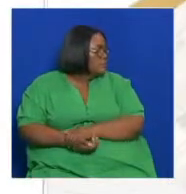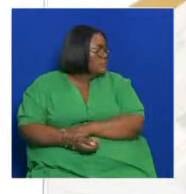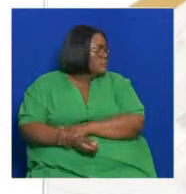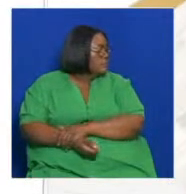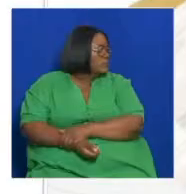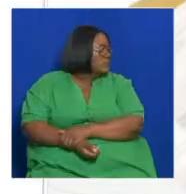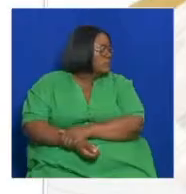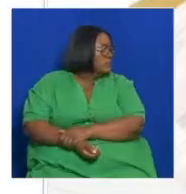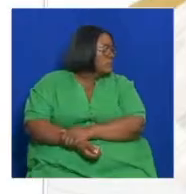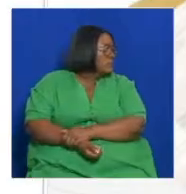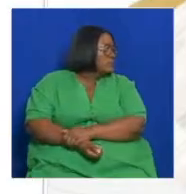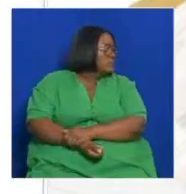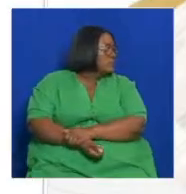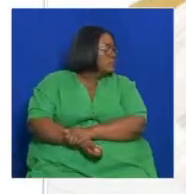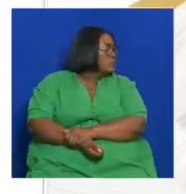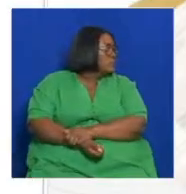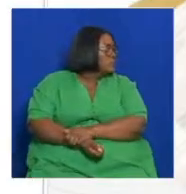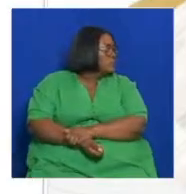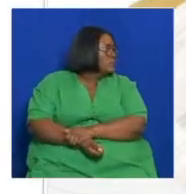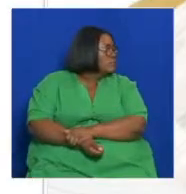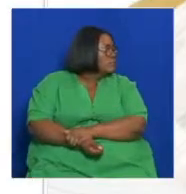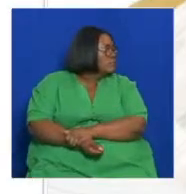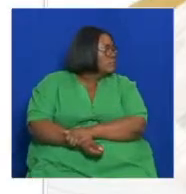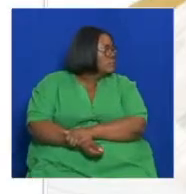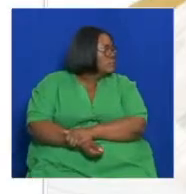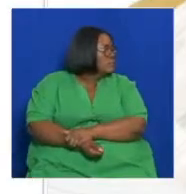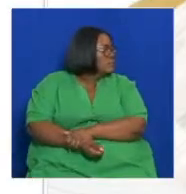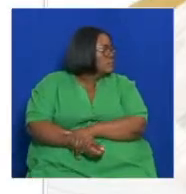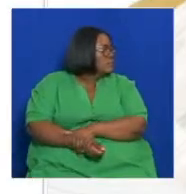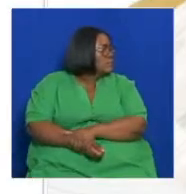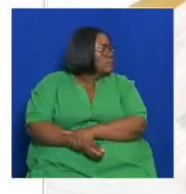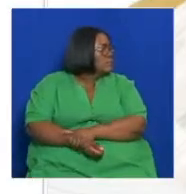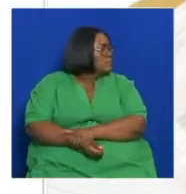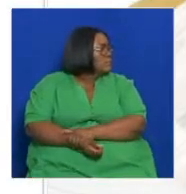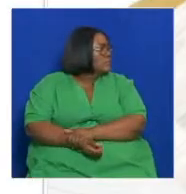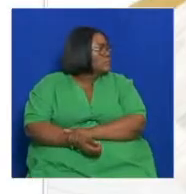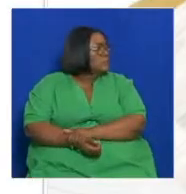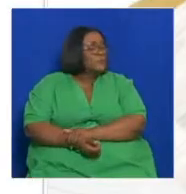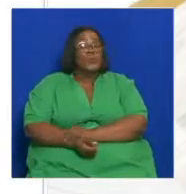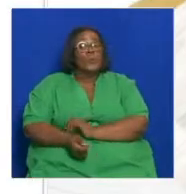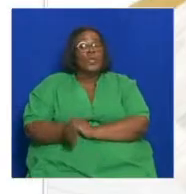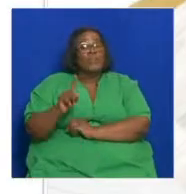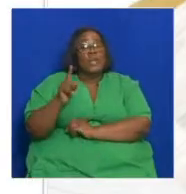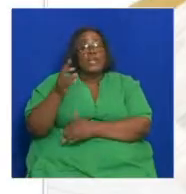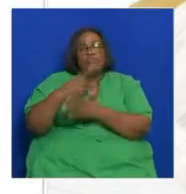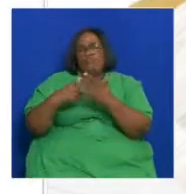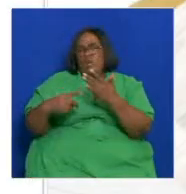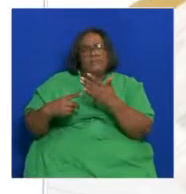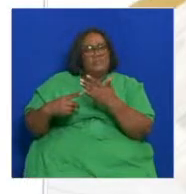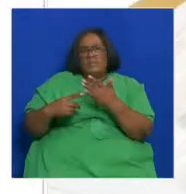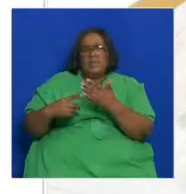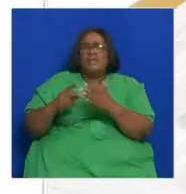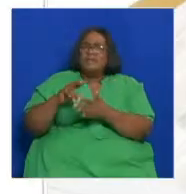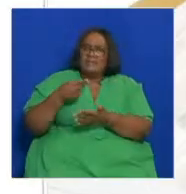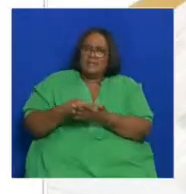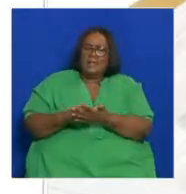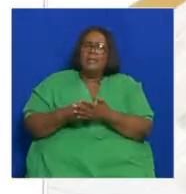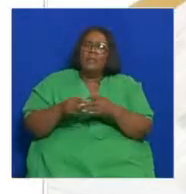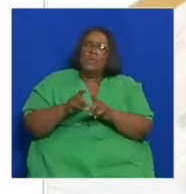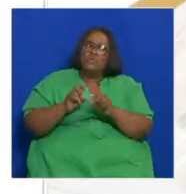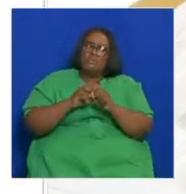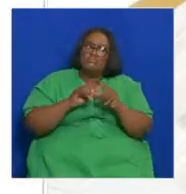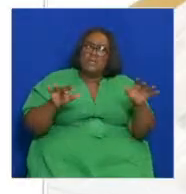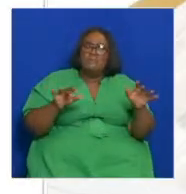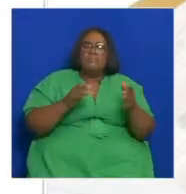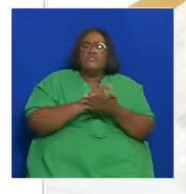Okay, let's, Yeah. so it was not a draft, it was signed. Yes. Even distributed to. Yes. Yeah. And